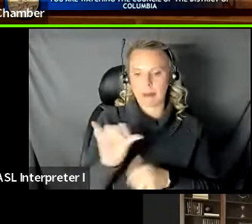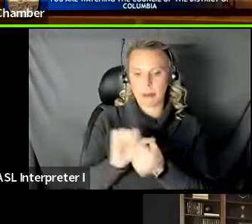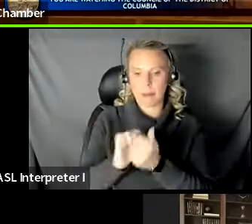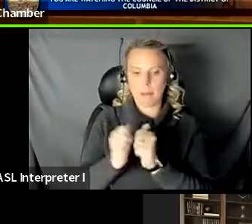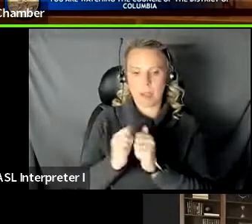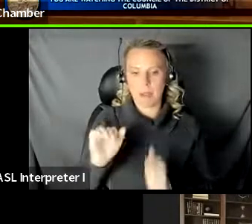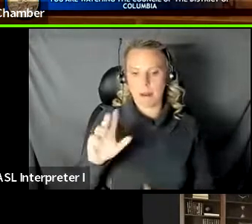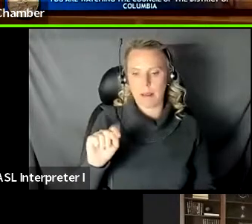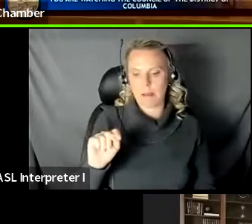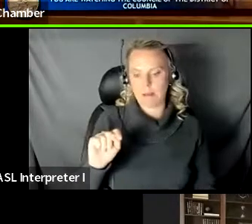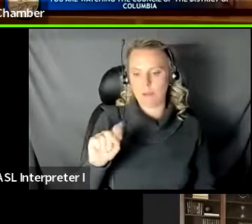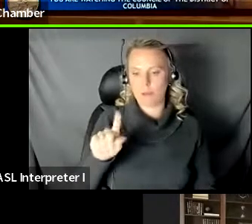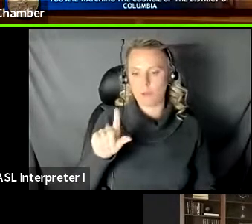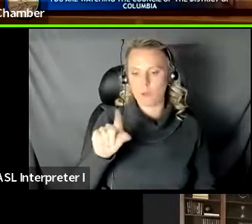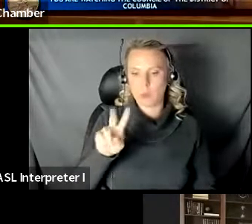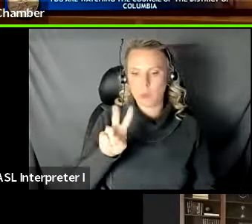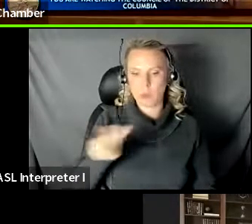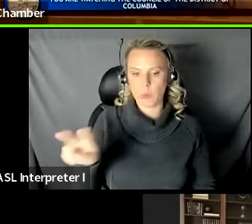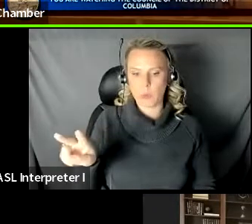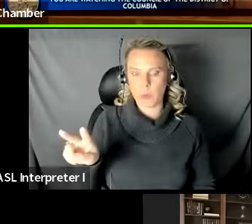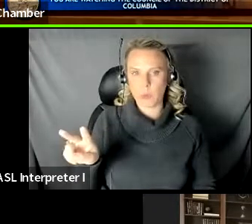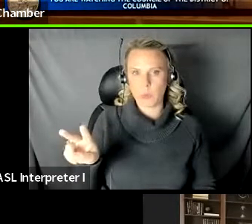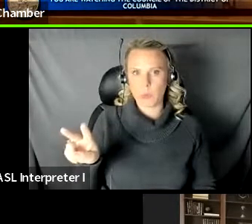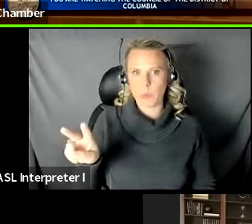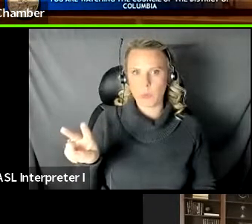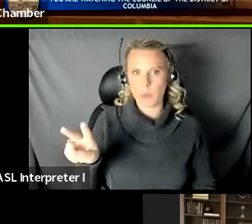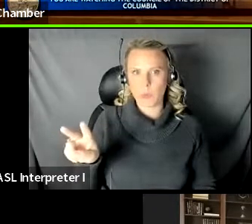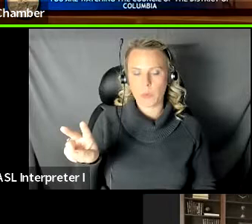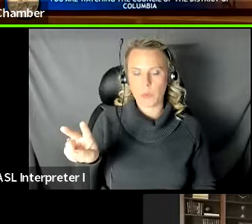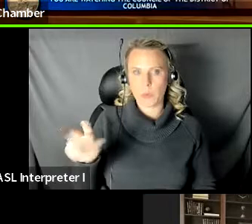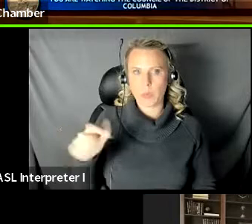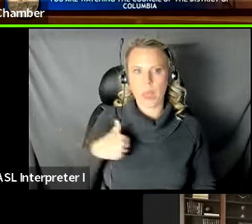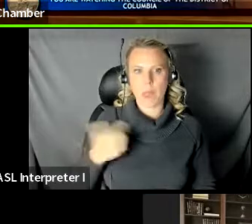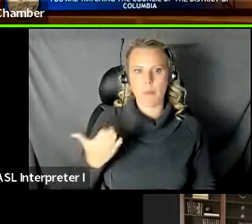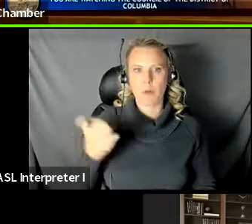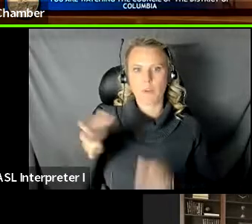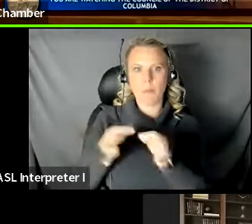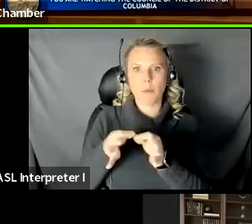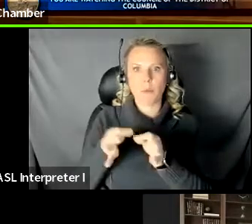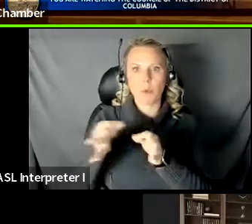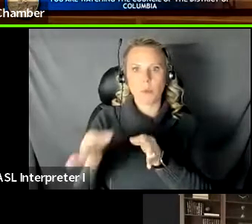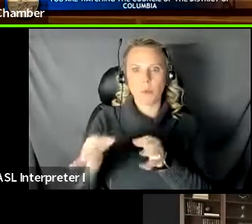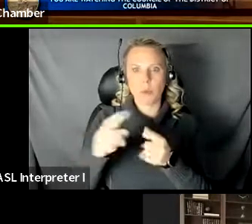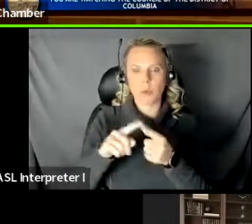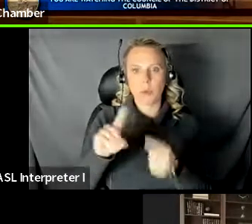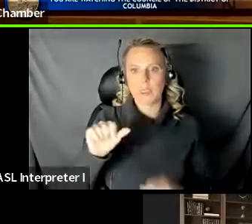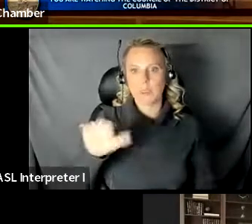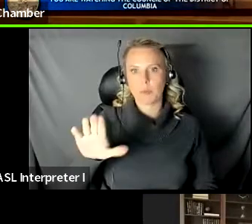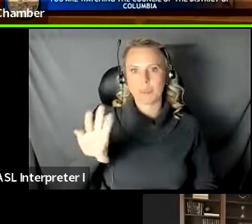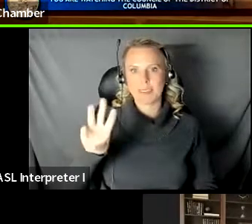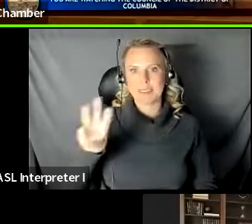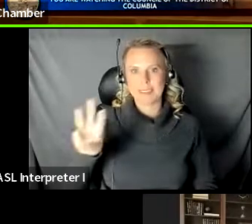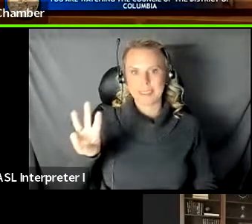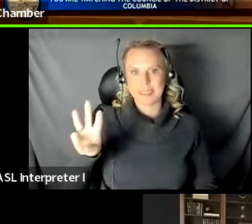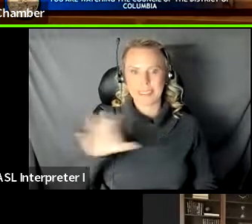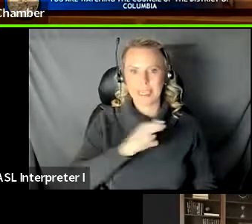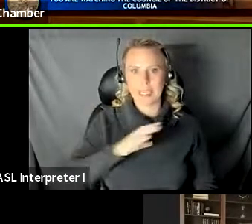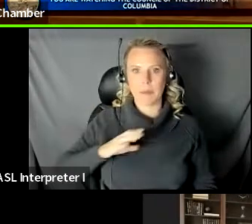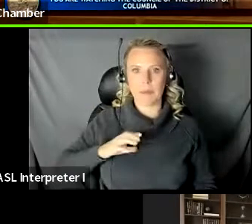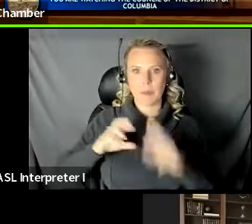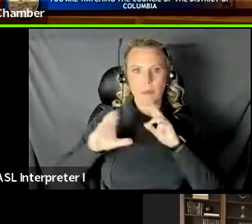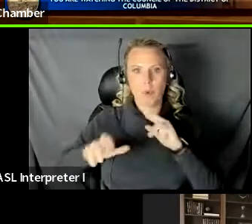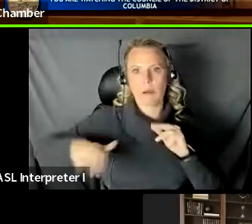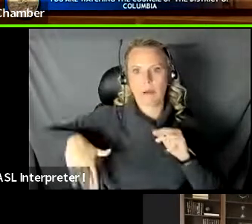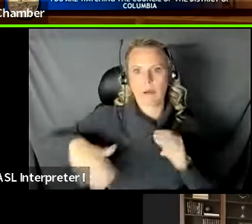2022. I am I'm moving to postpone that to December 6th. The committee report's not been